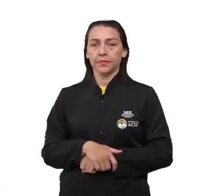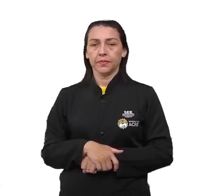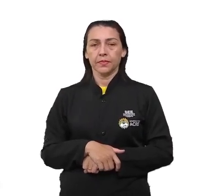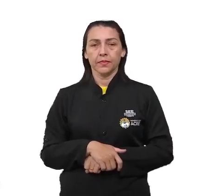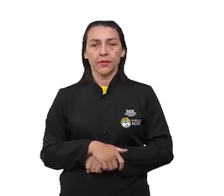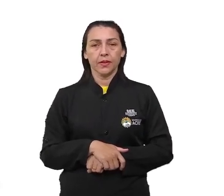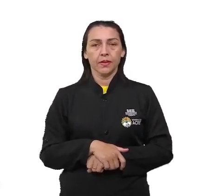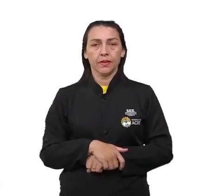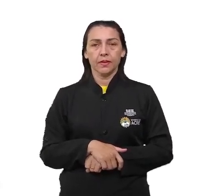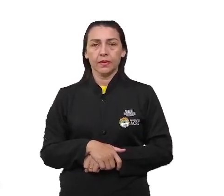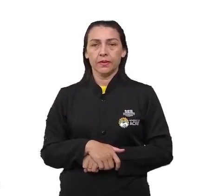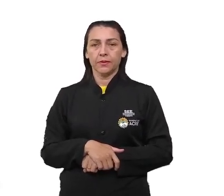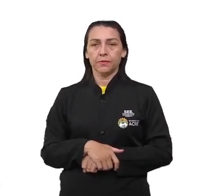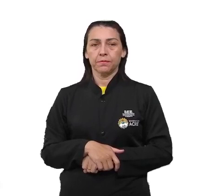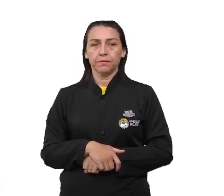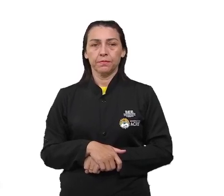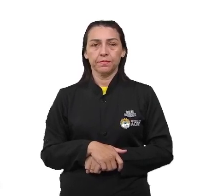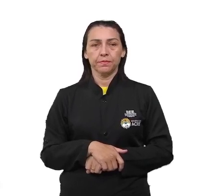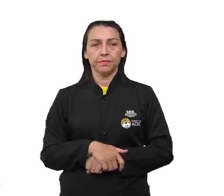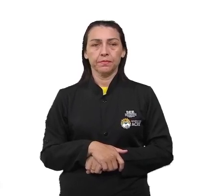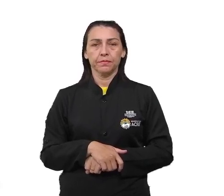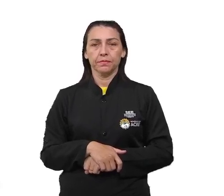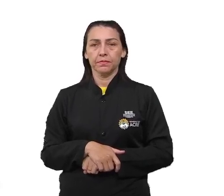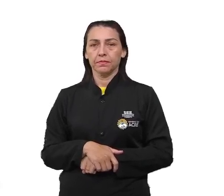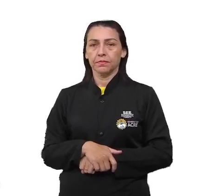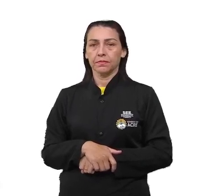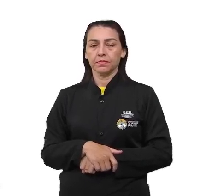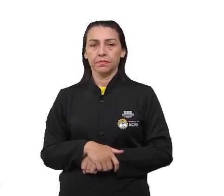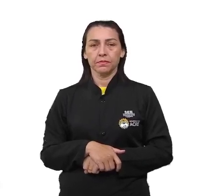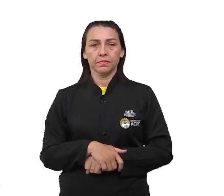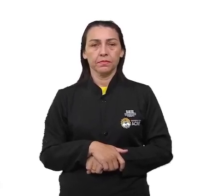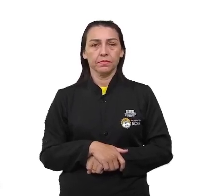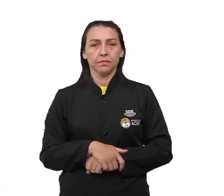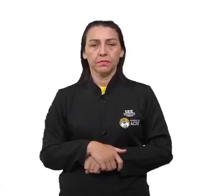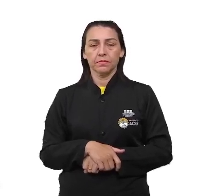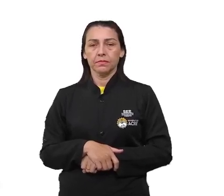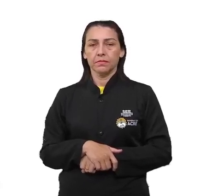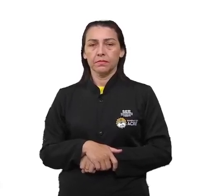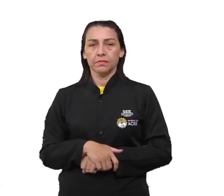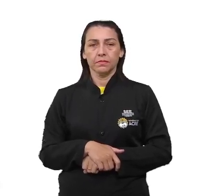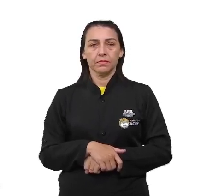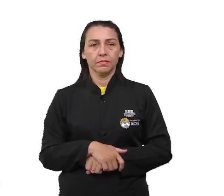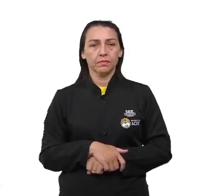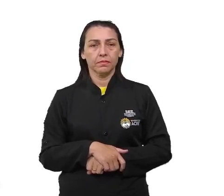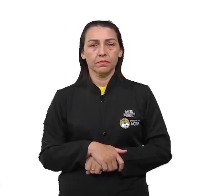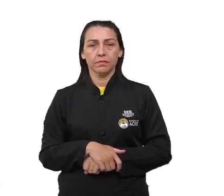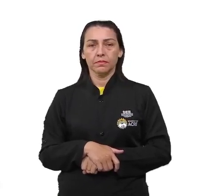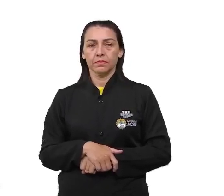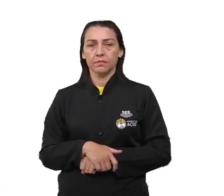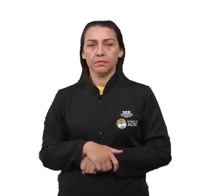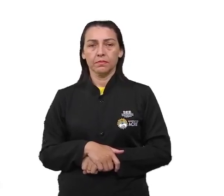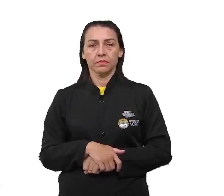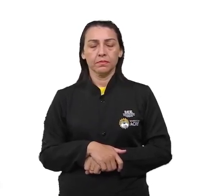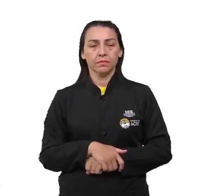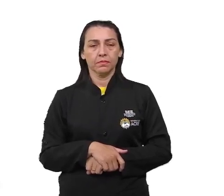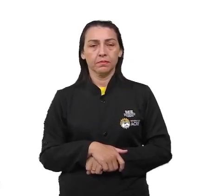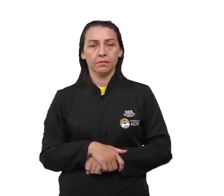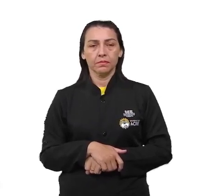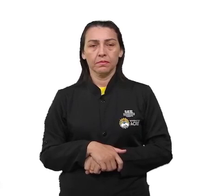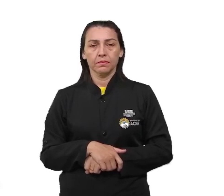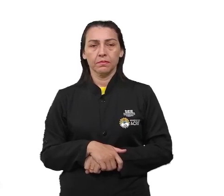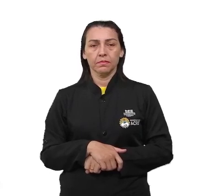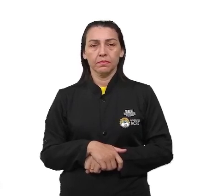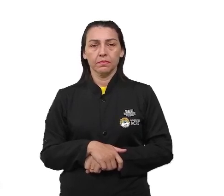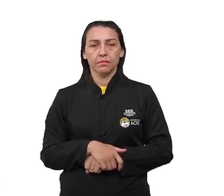the other team's court under organized rules. It has been a part of the official program of the